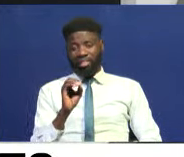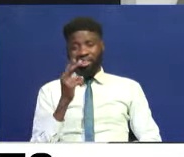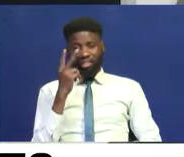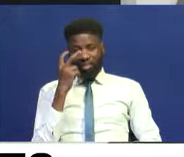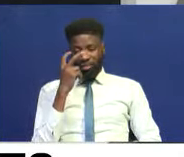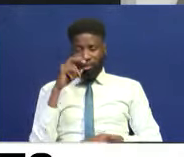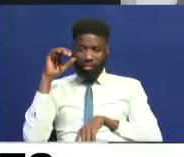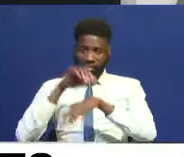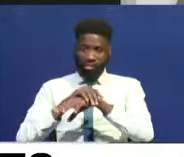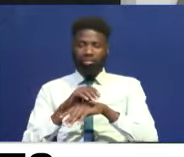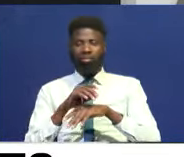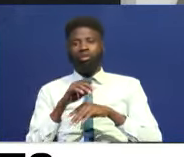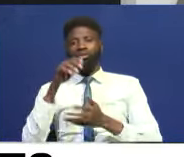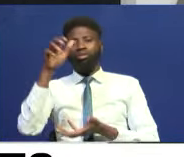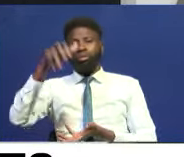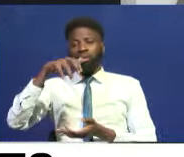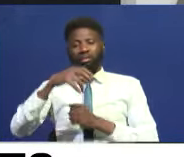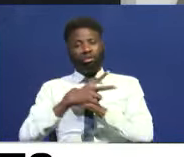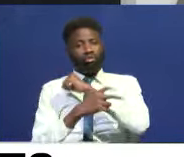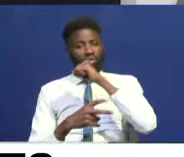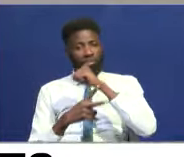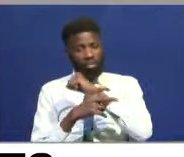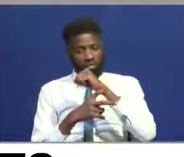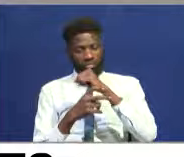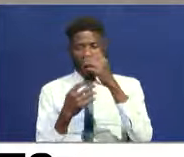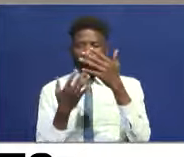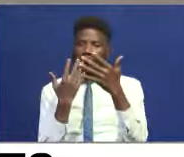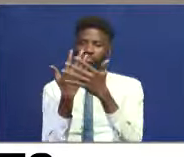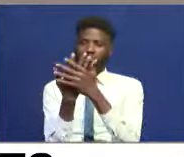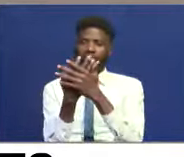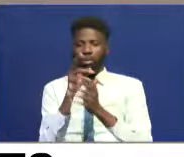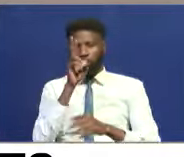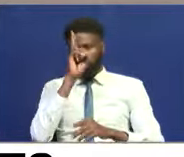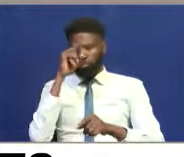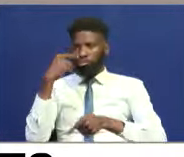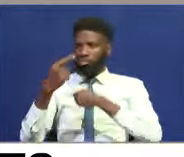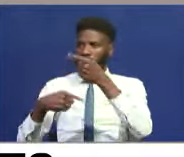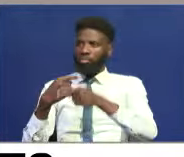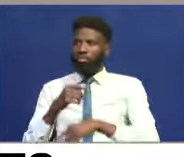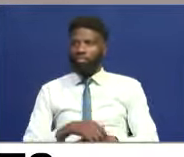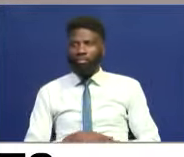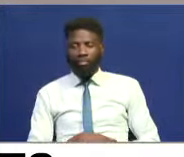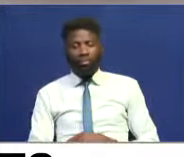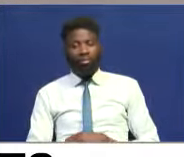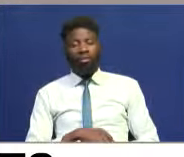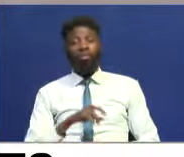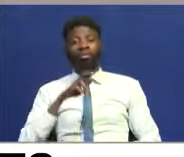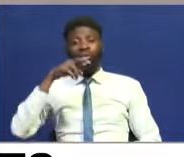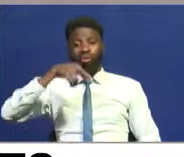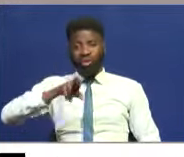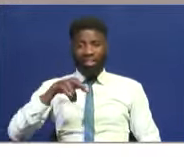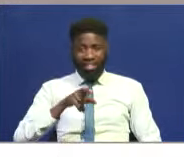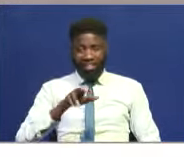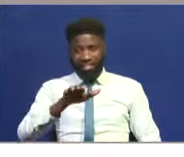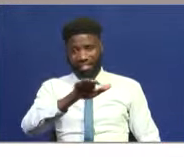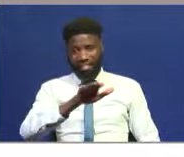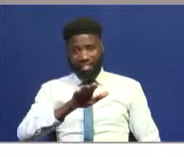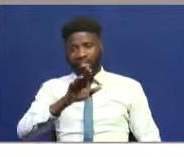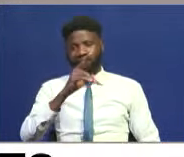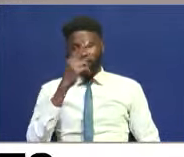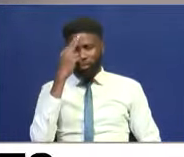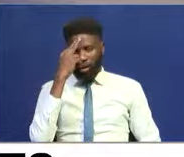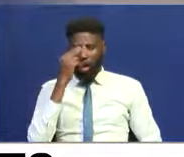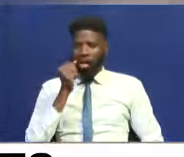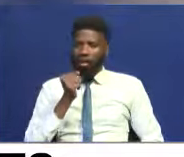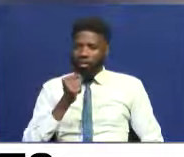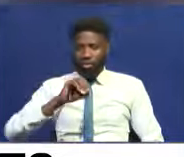shops are still in police custody. The anti-tax protest in Ongata Rongai, Kajiado County, claimed at